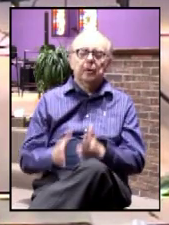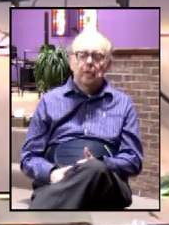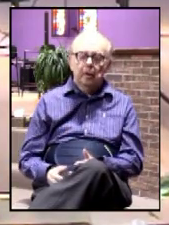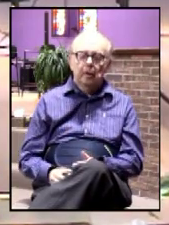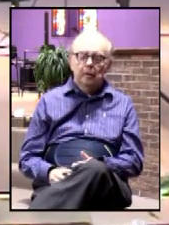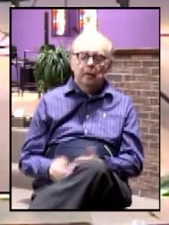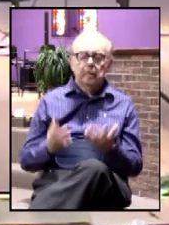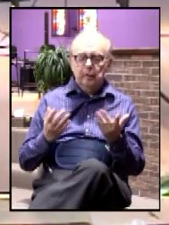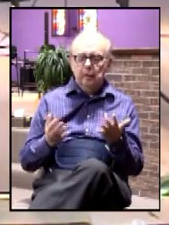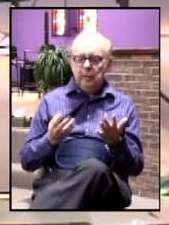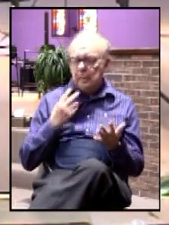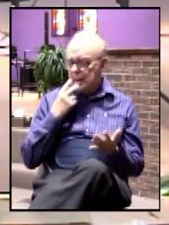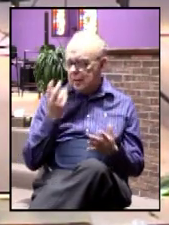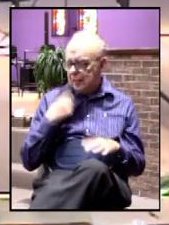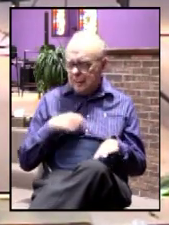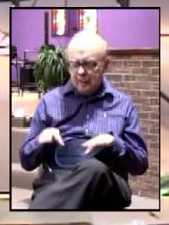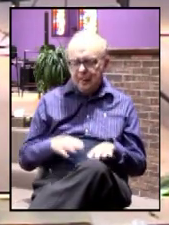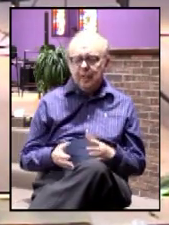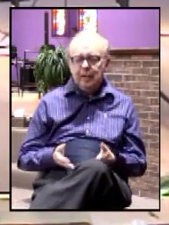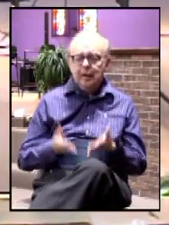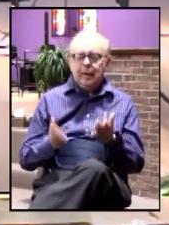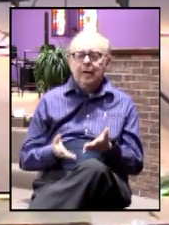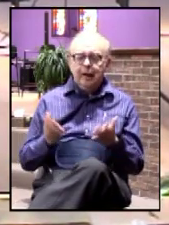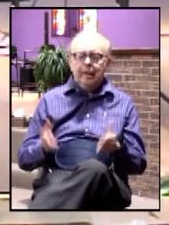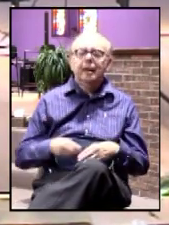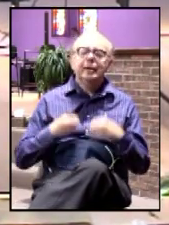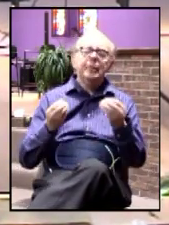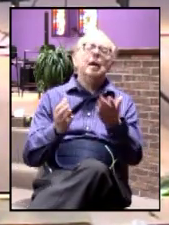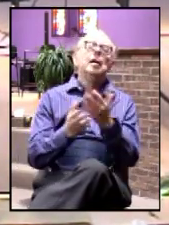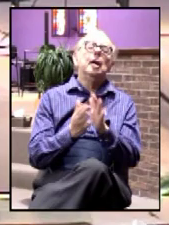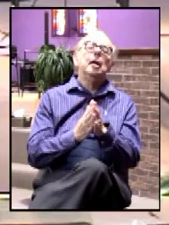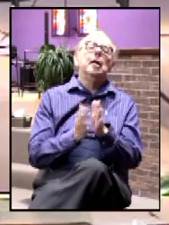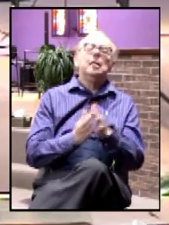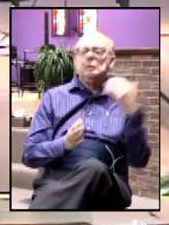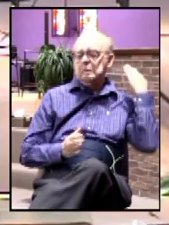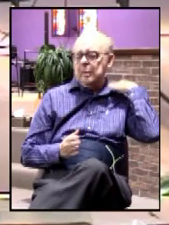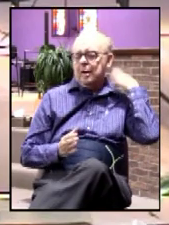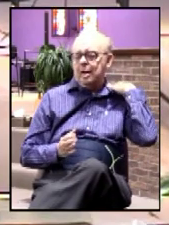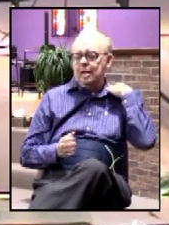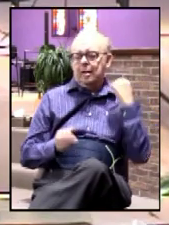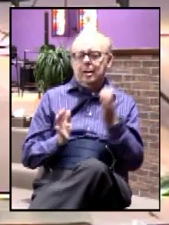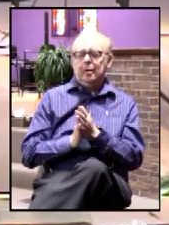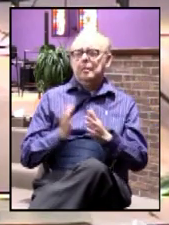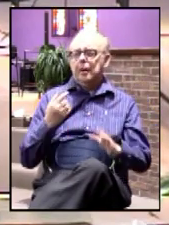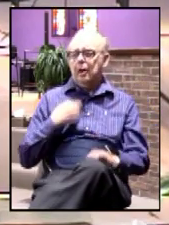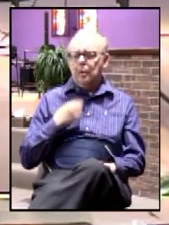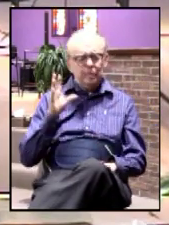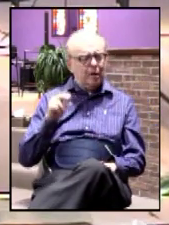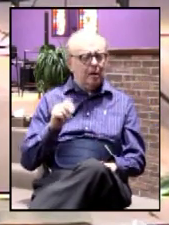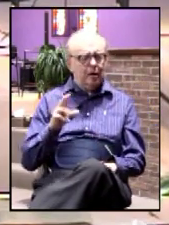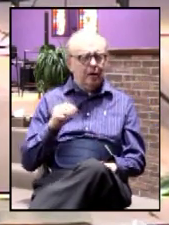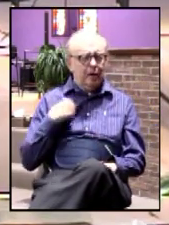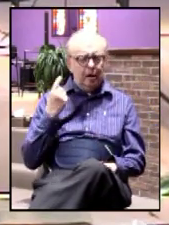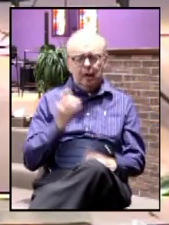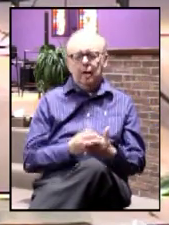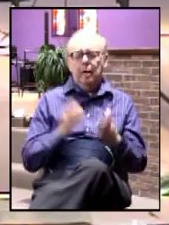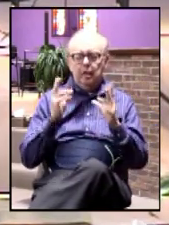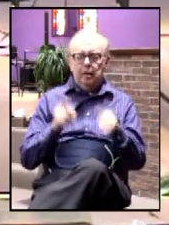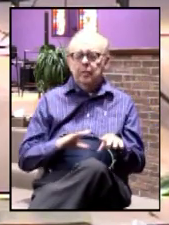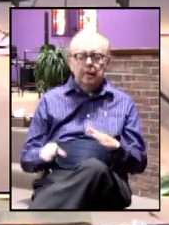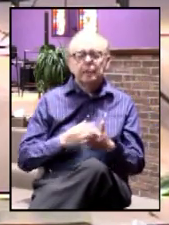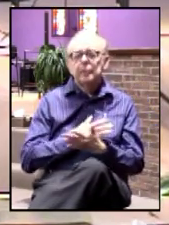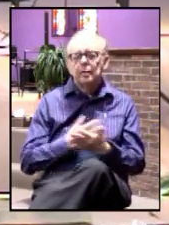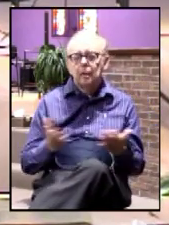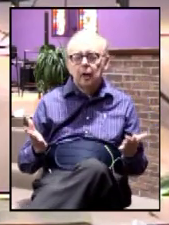Not, hold on a minute, look at what I've done, cheer me on, man, give me a hand, pat my back, praise me. No, when